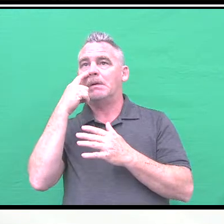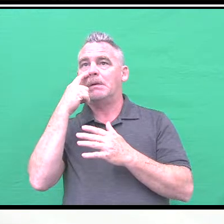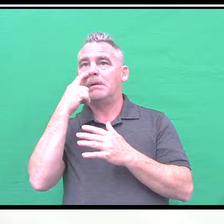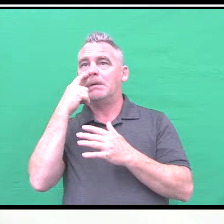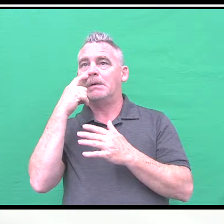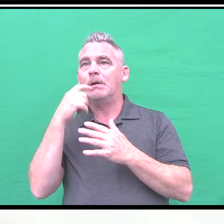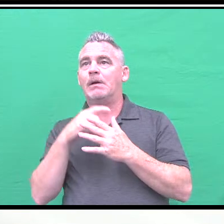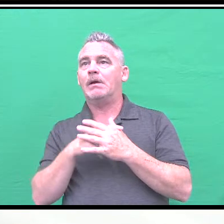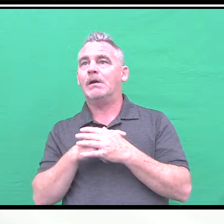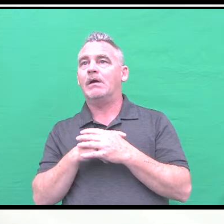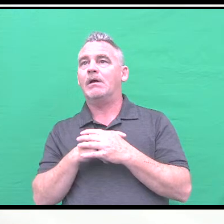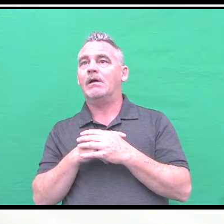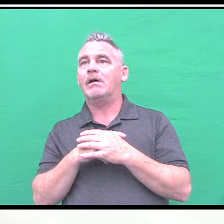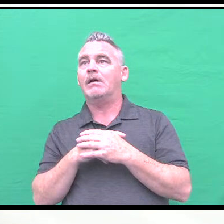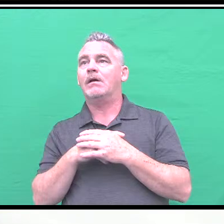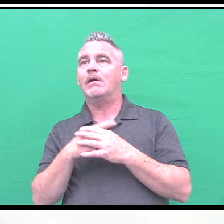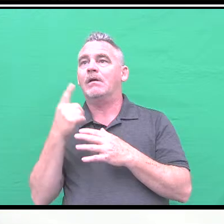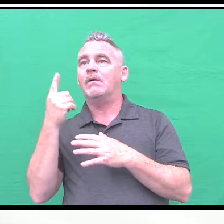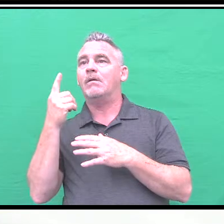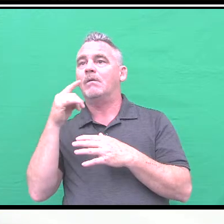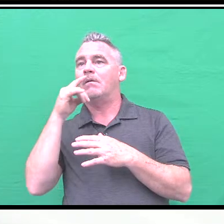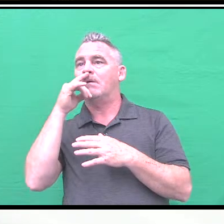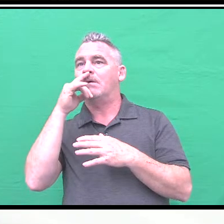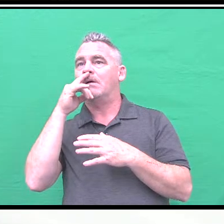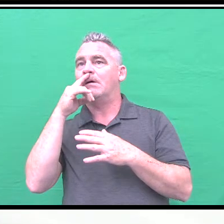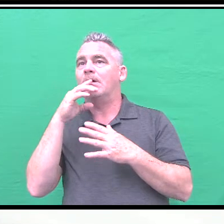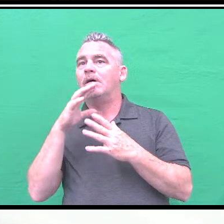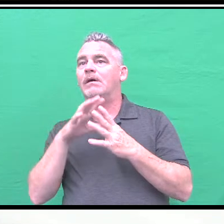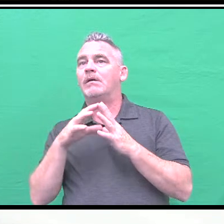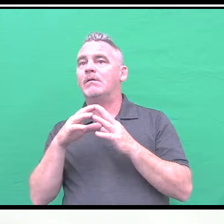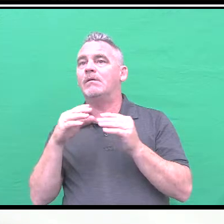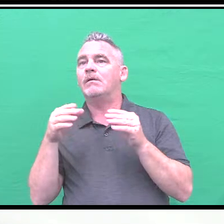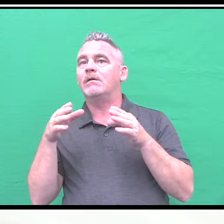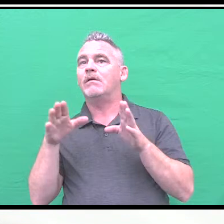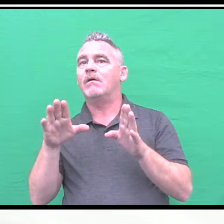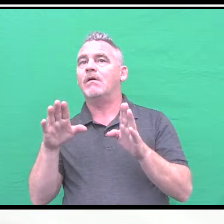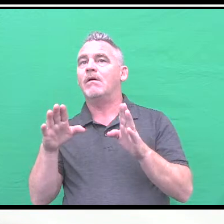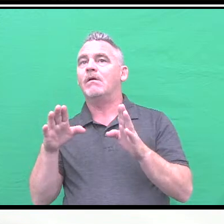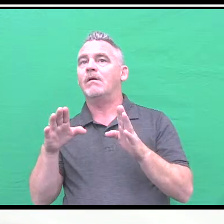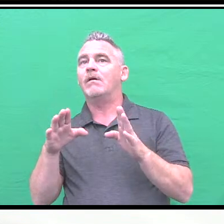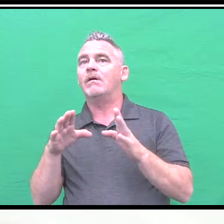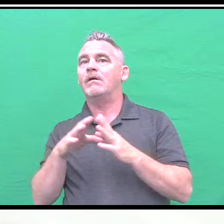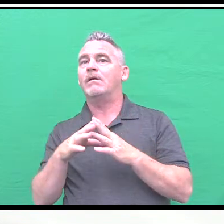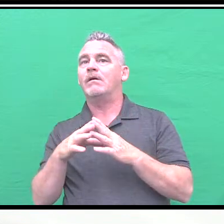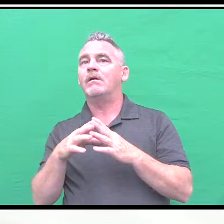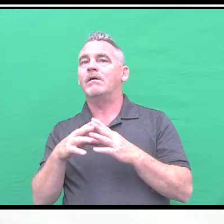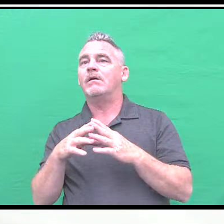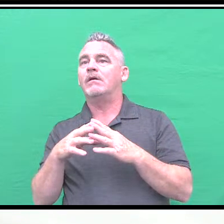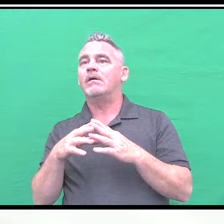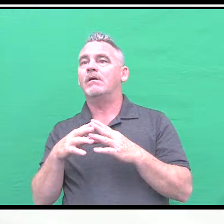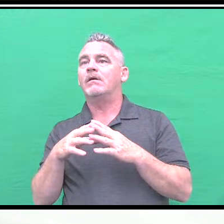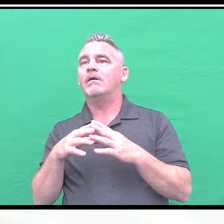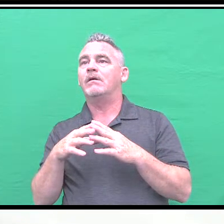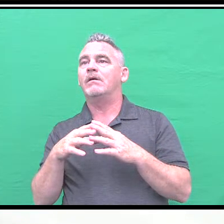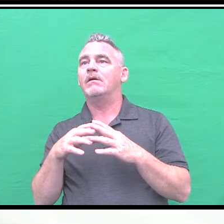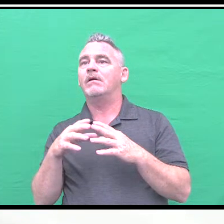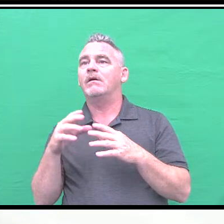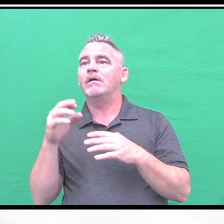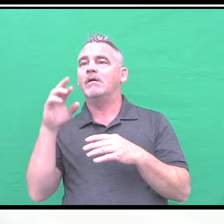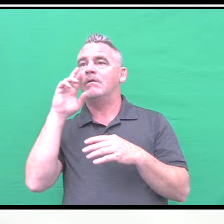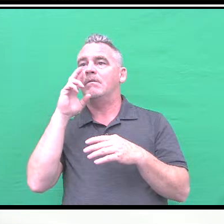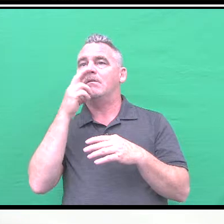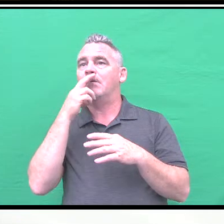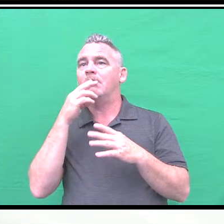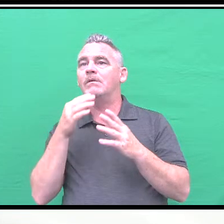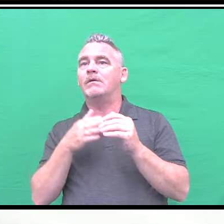posters. This one kid lined the hallway with it was really cute, with roses, and then it led to the